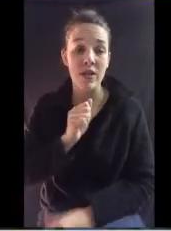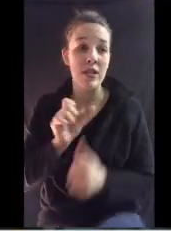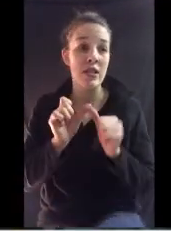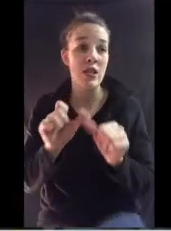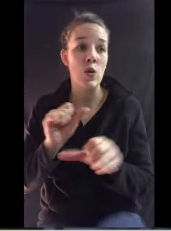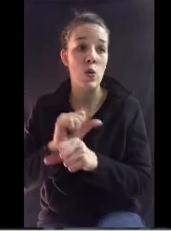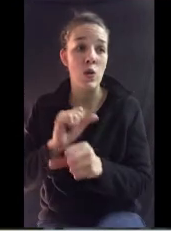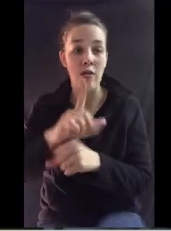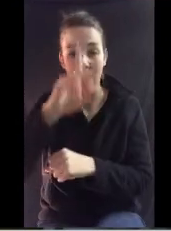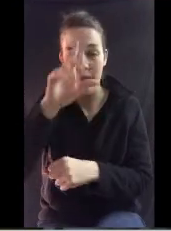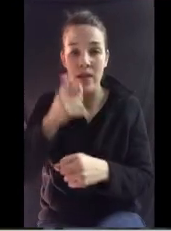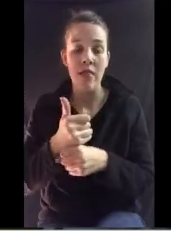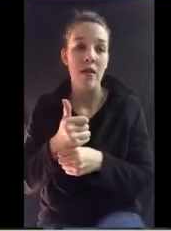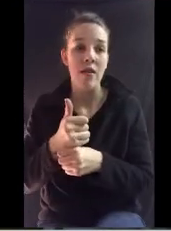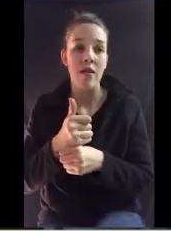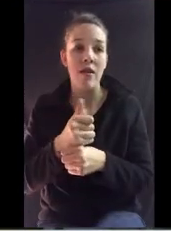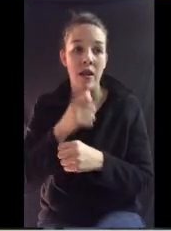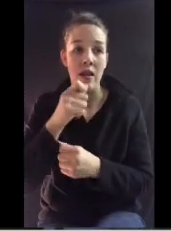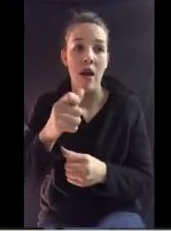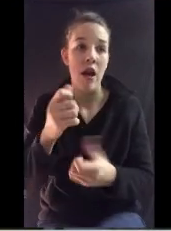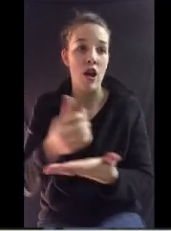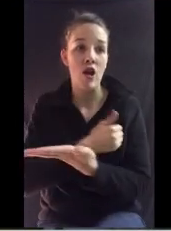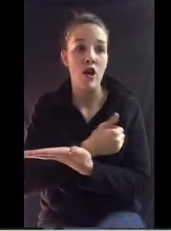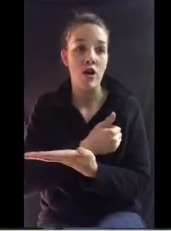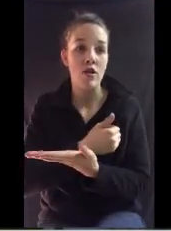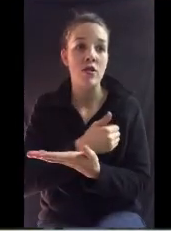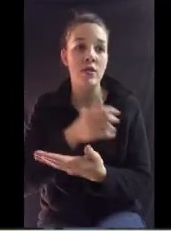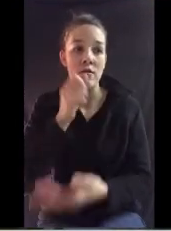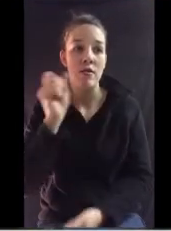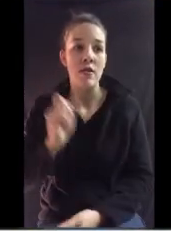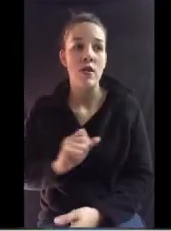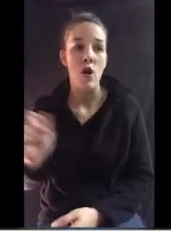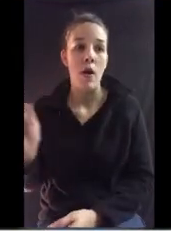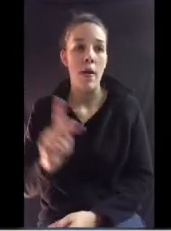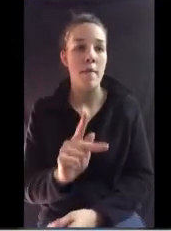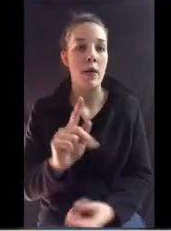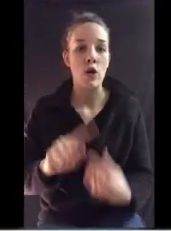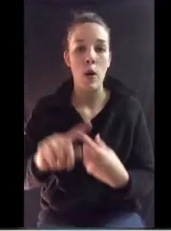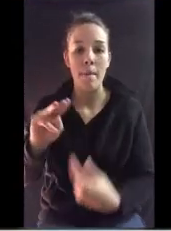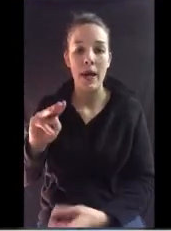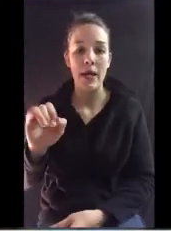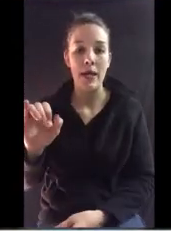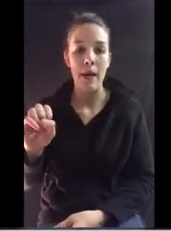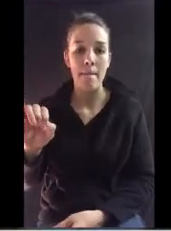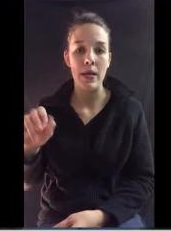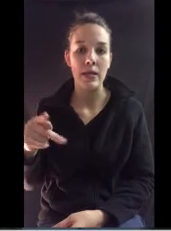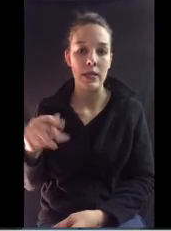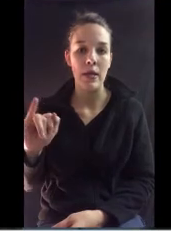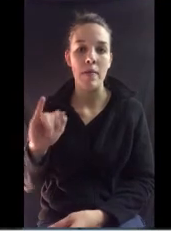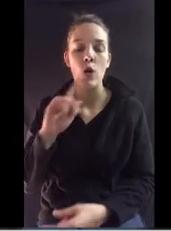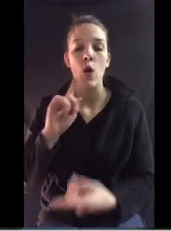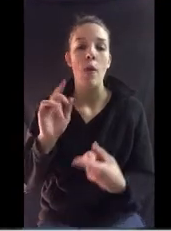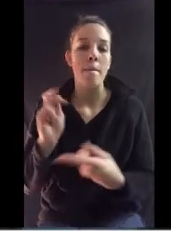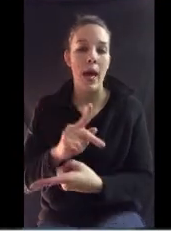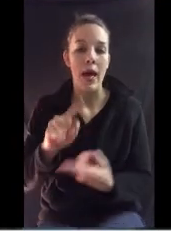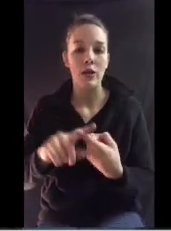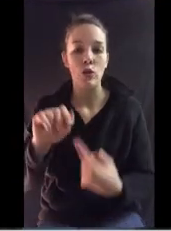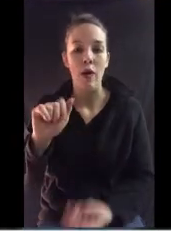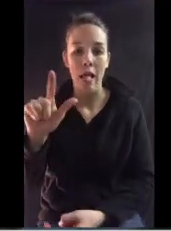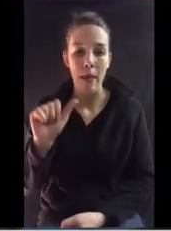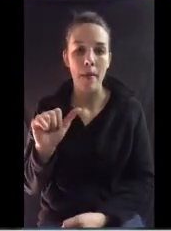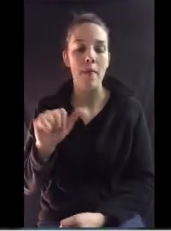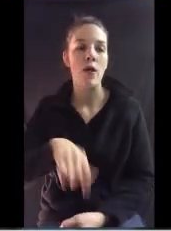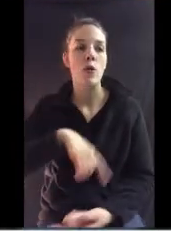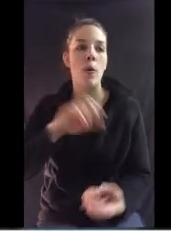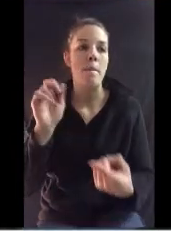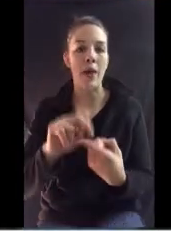suffering. Continue to work with the faith that unearned suffering is redemptive. Go back to Mississippi, go back